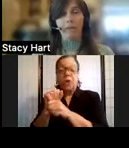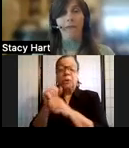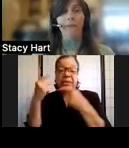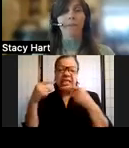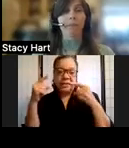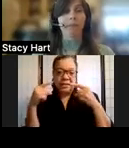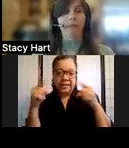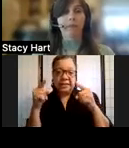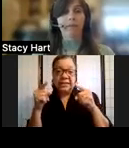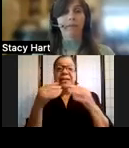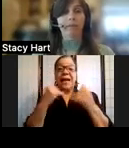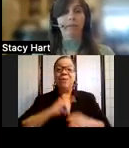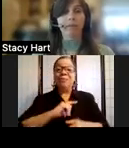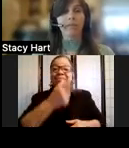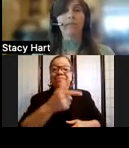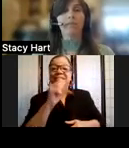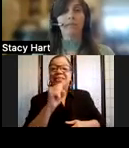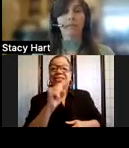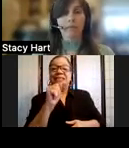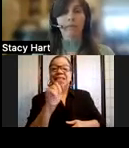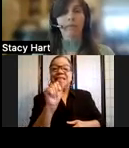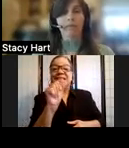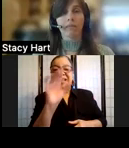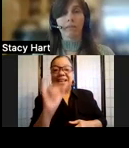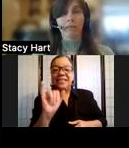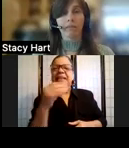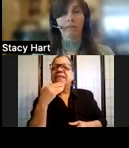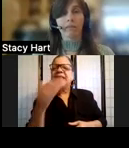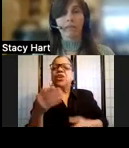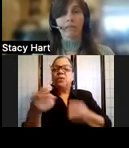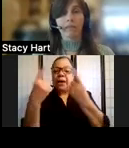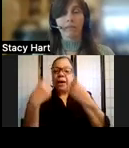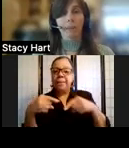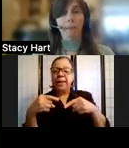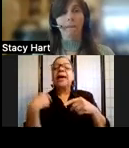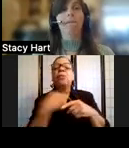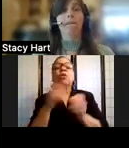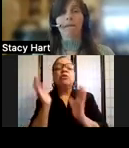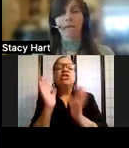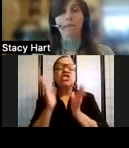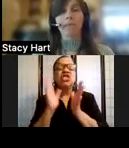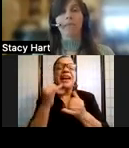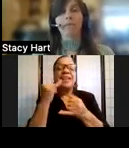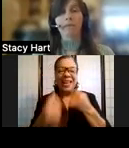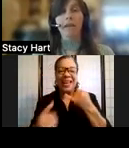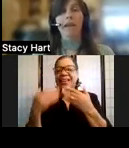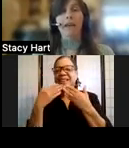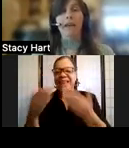to turn it over to Stacy and Jan. And again, thank you for coming, and we'll be able to chat a little more at the end. Thank